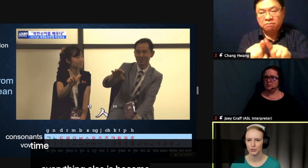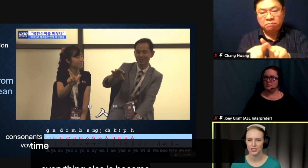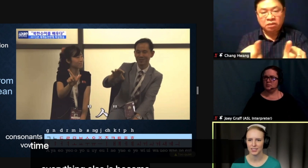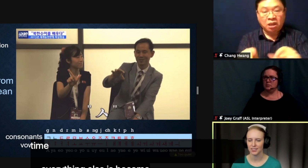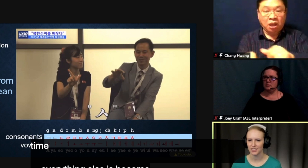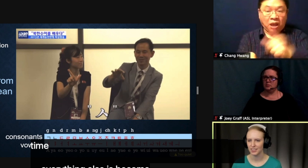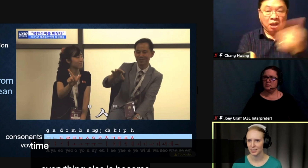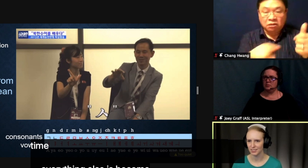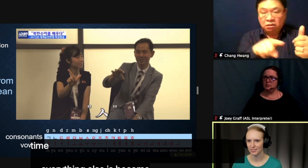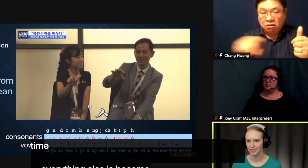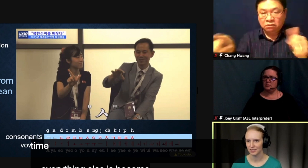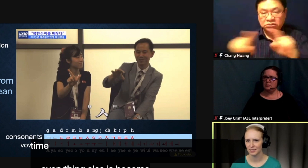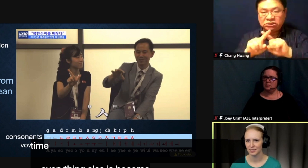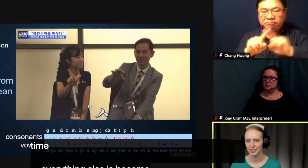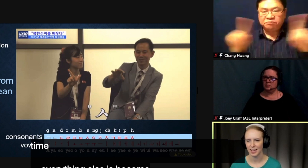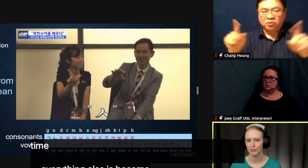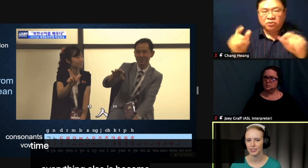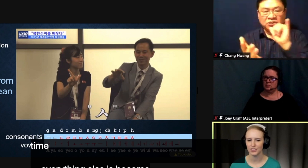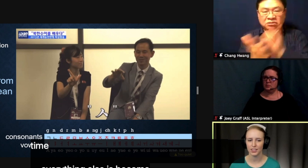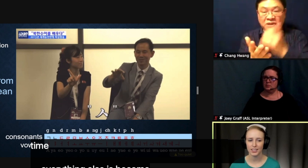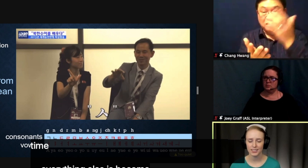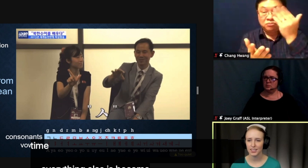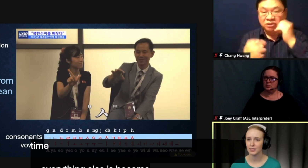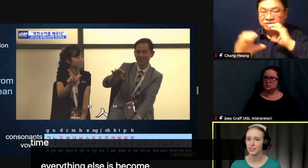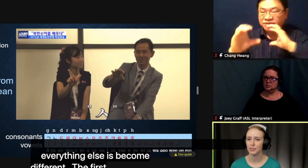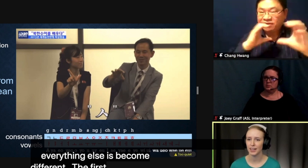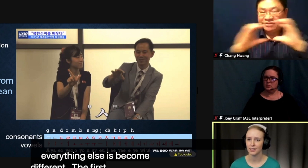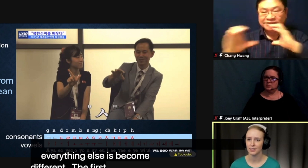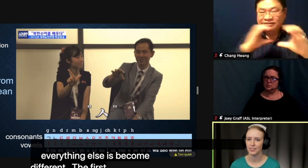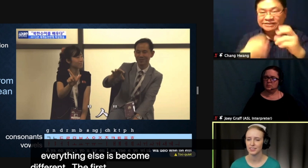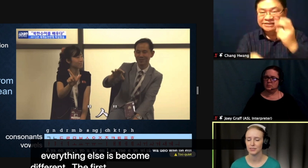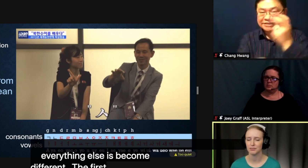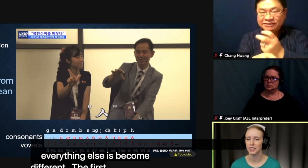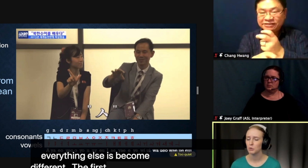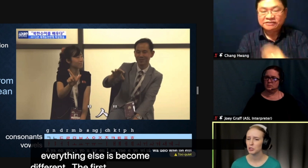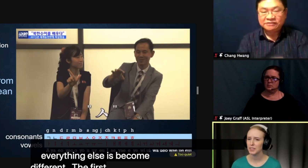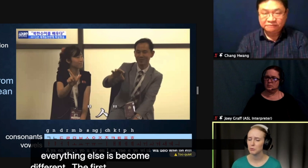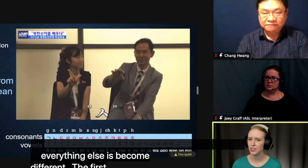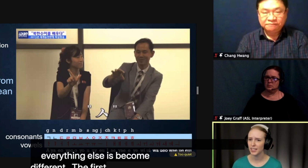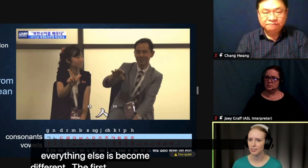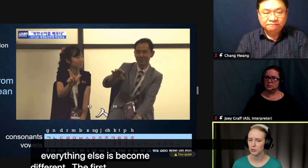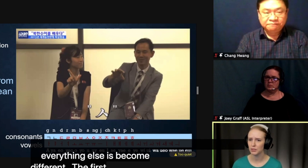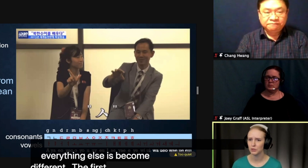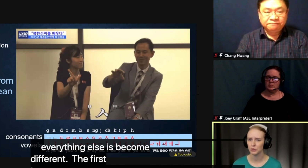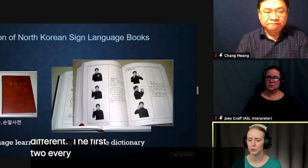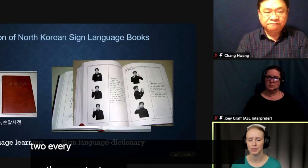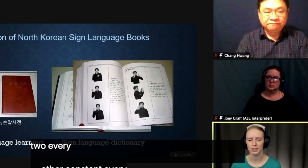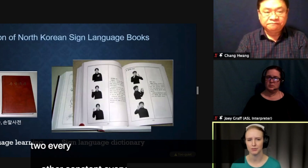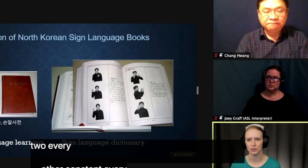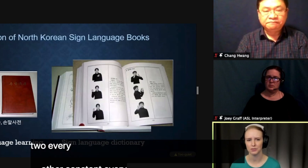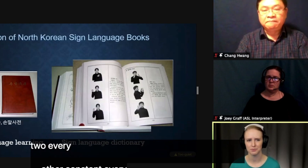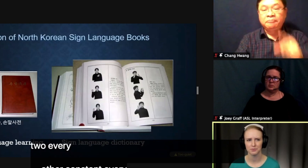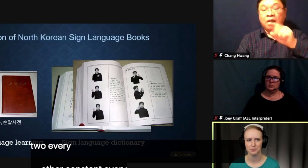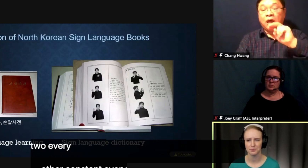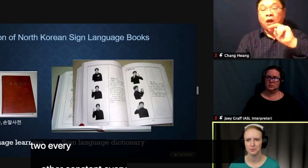The first two, just the giok and the neon. Every other consonant, every other vowel is different, which made communicating between those two groups